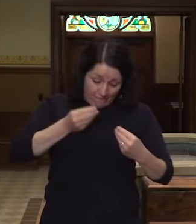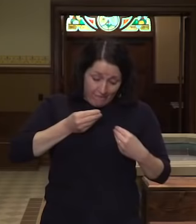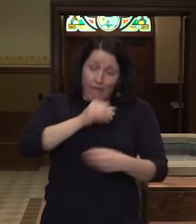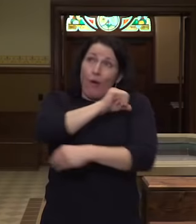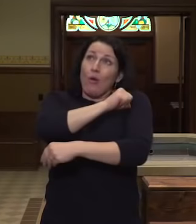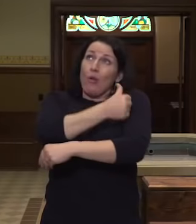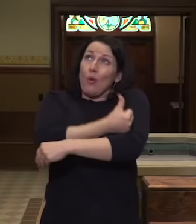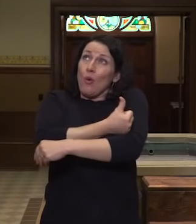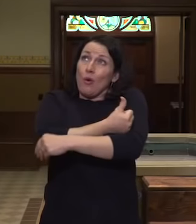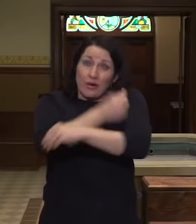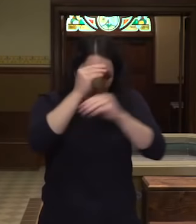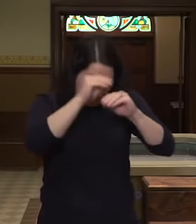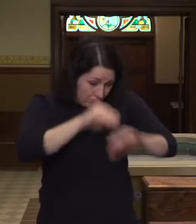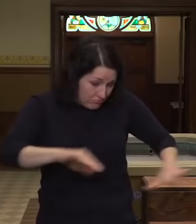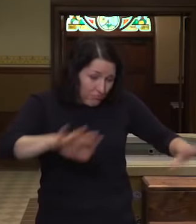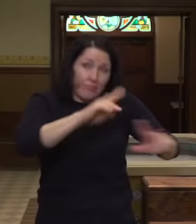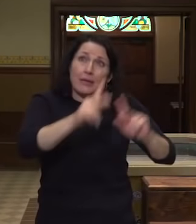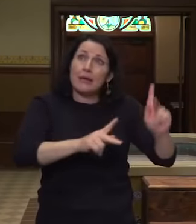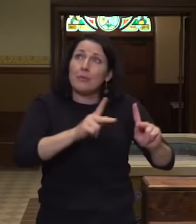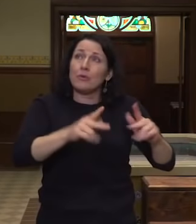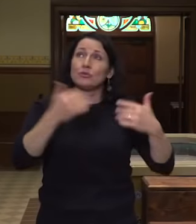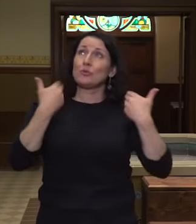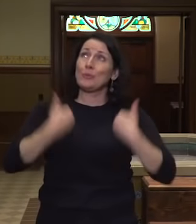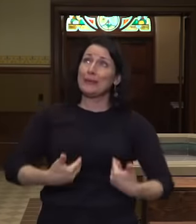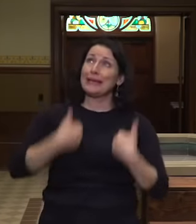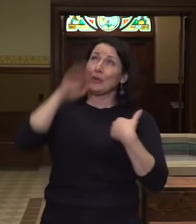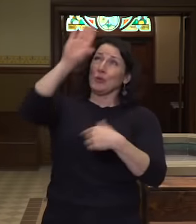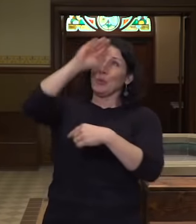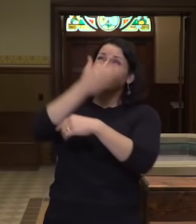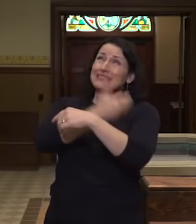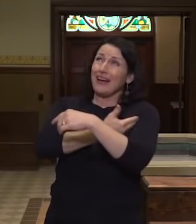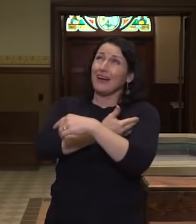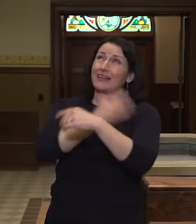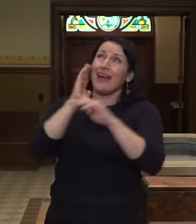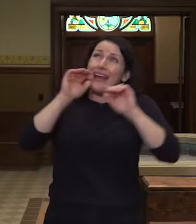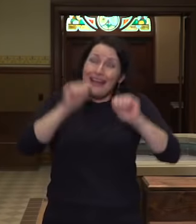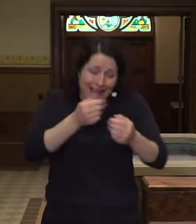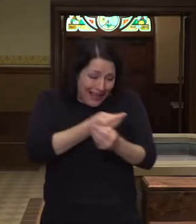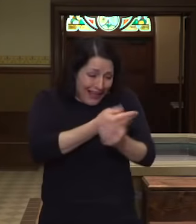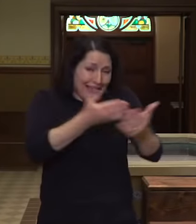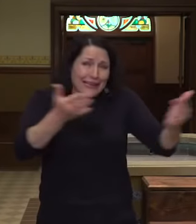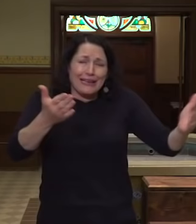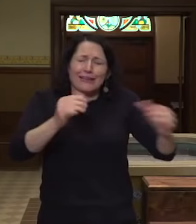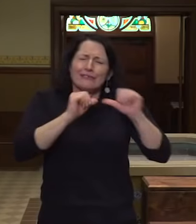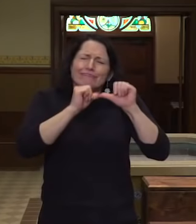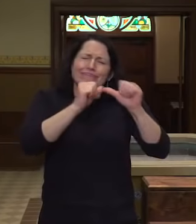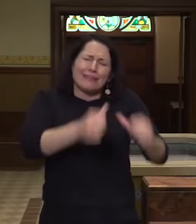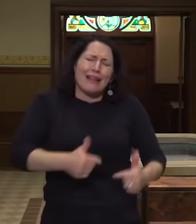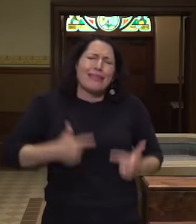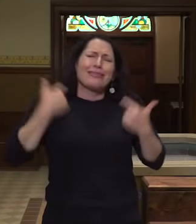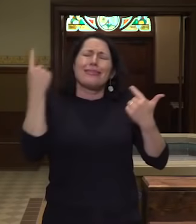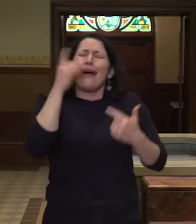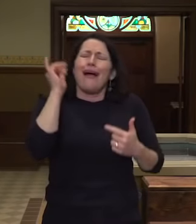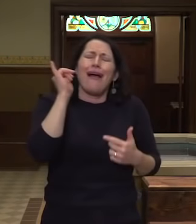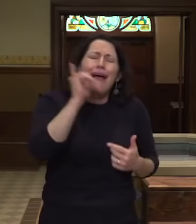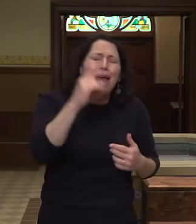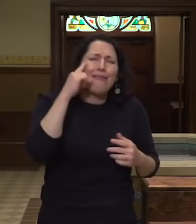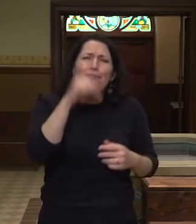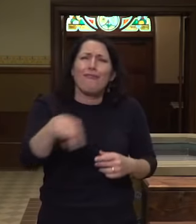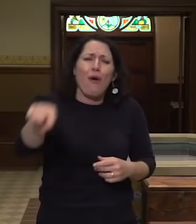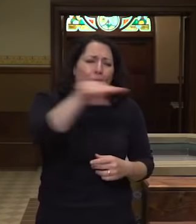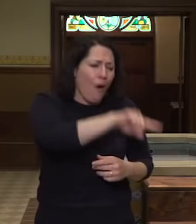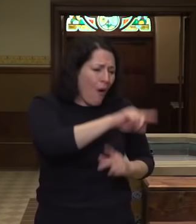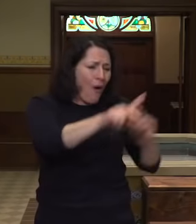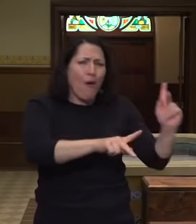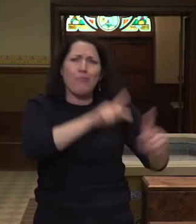all people. So that your Son may give eternal life to all you gave him.